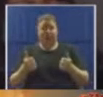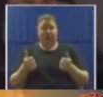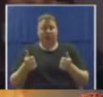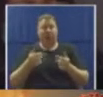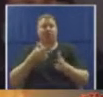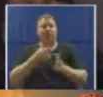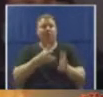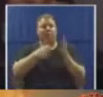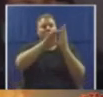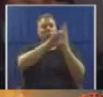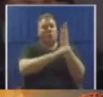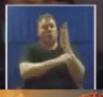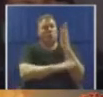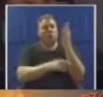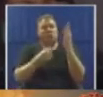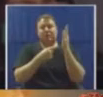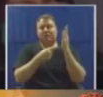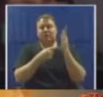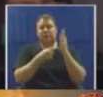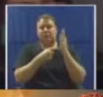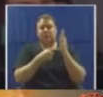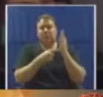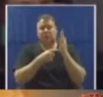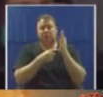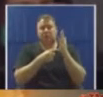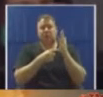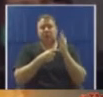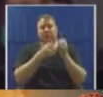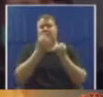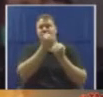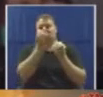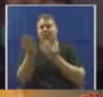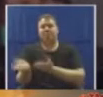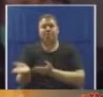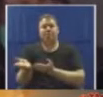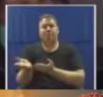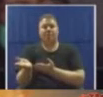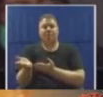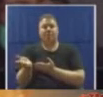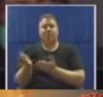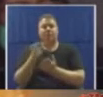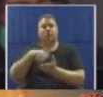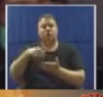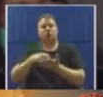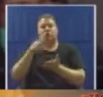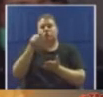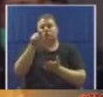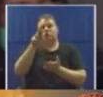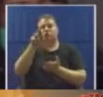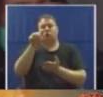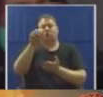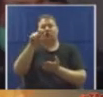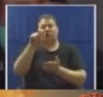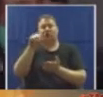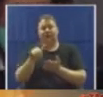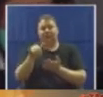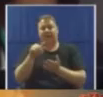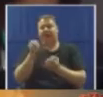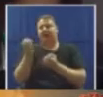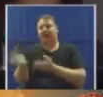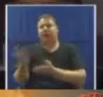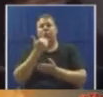Constitution to submit the treaty to Parliament for consideration and approval. Thank you, Honorable